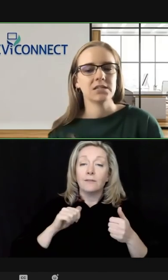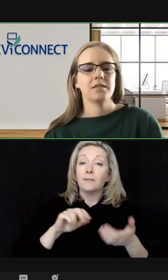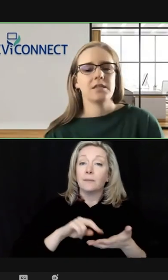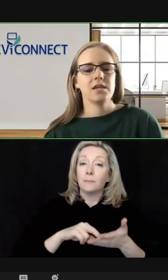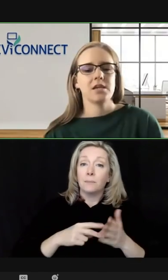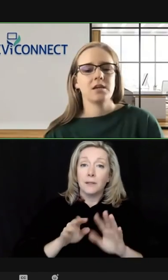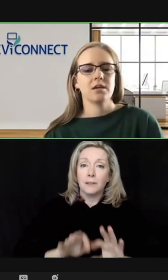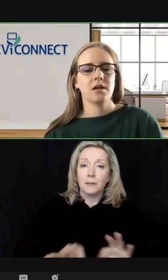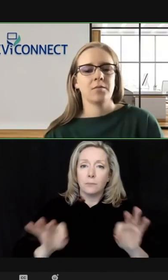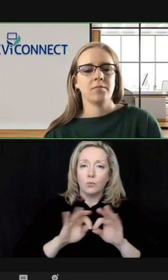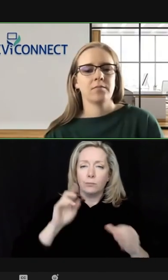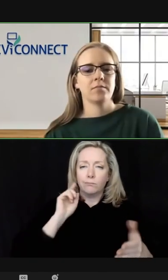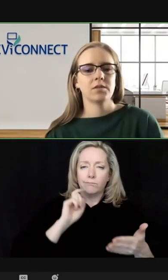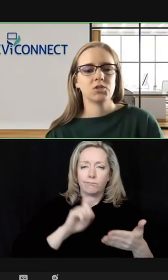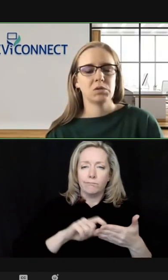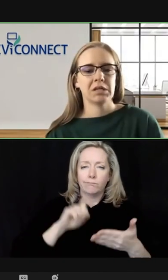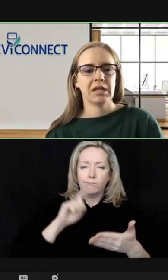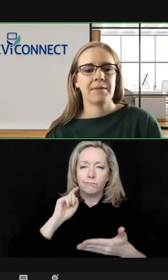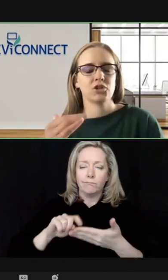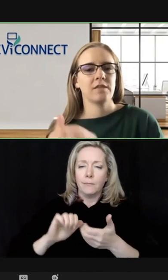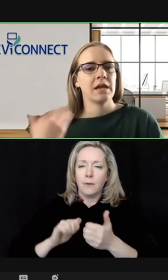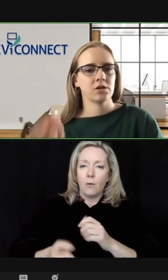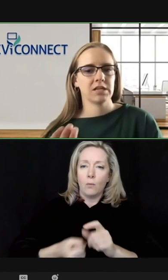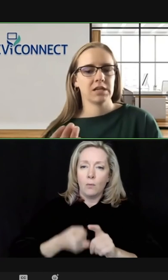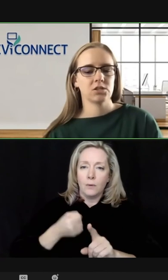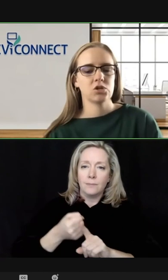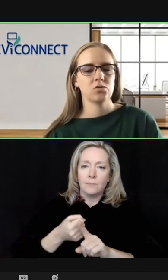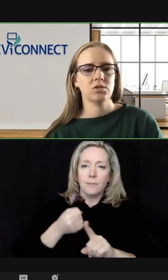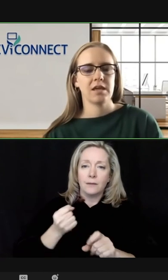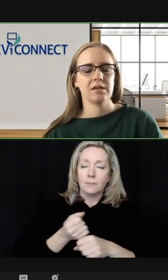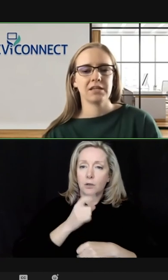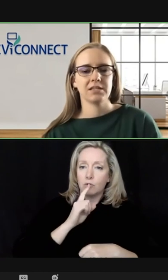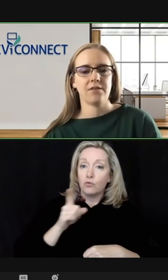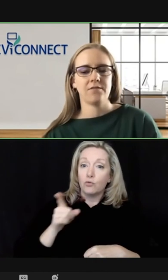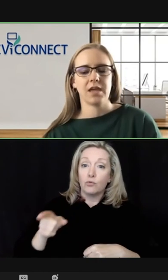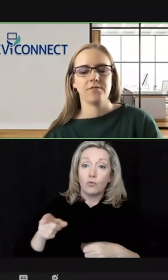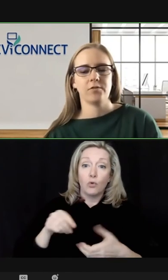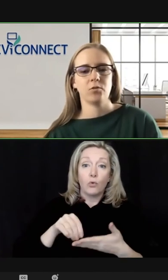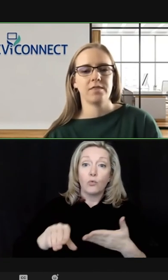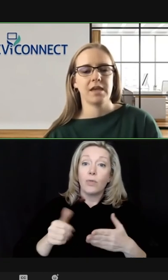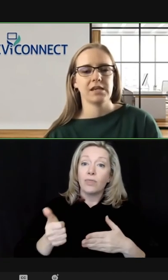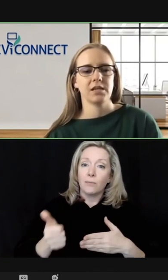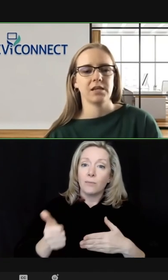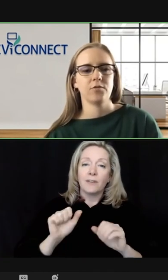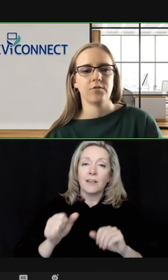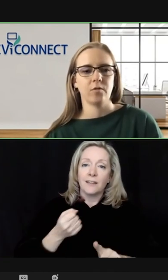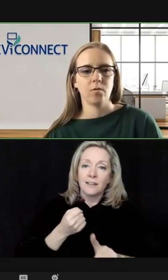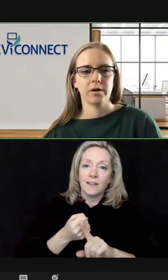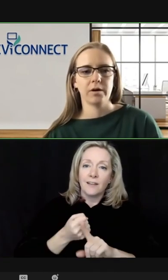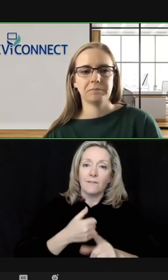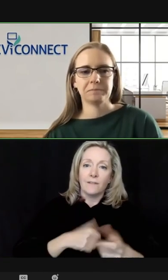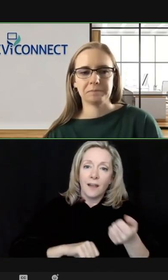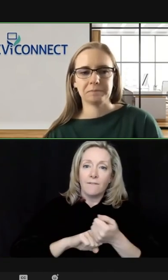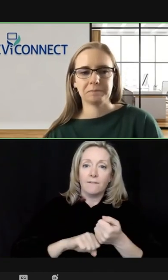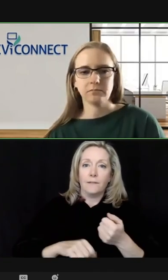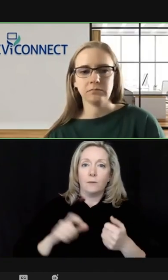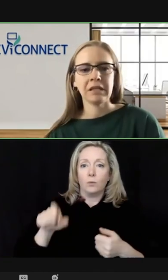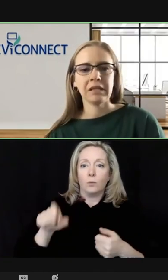understand the student and make sure that they understand too, so they can begin to advocate for what they need moving